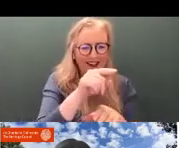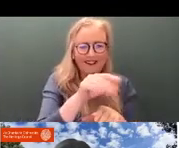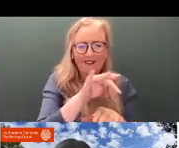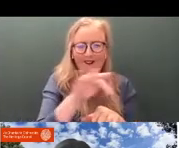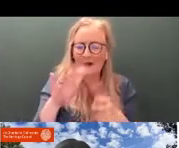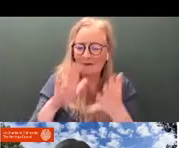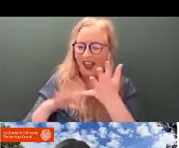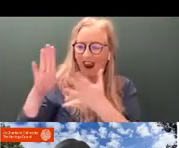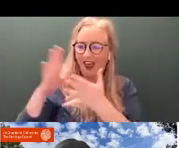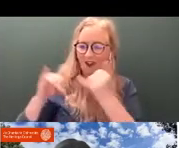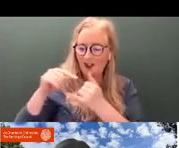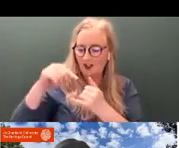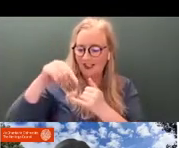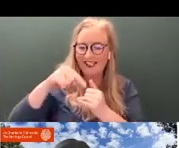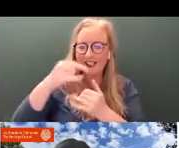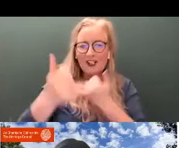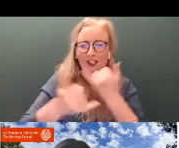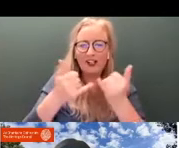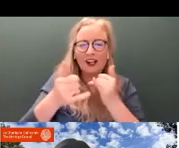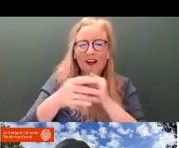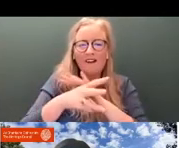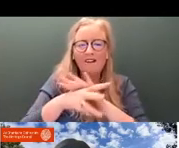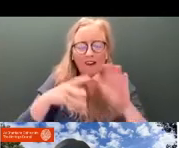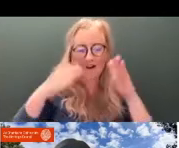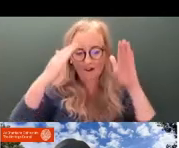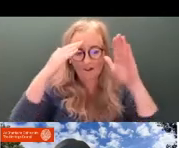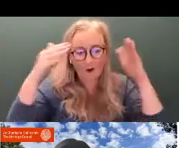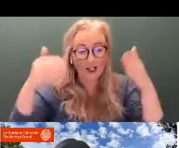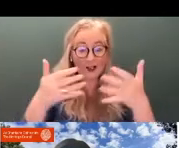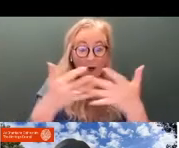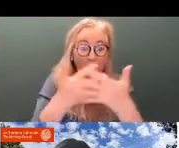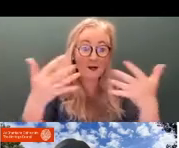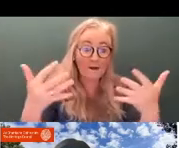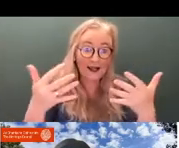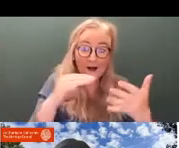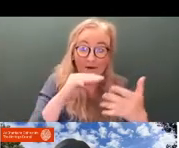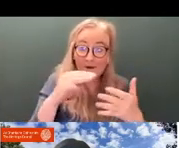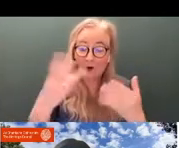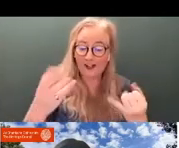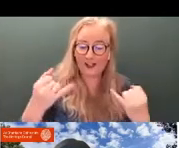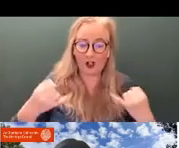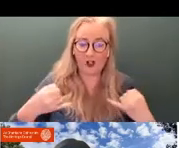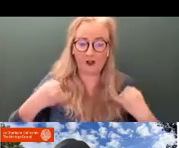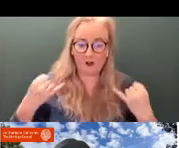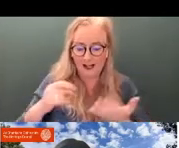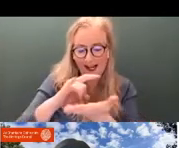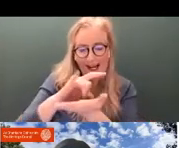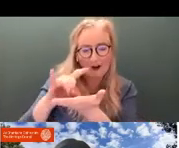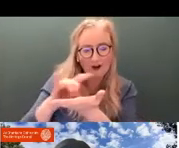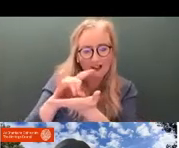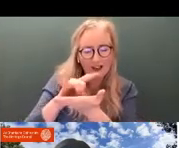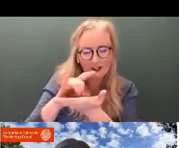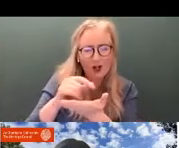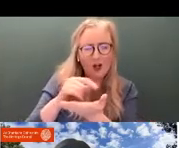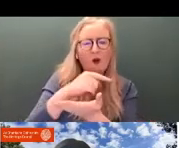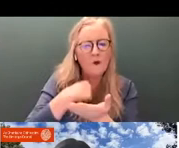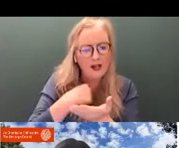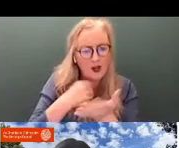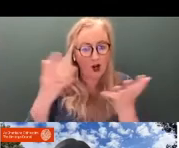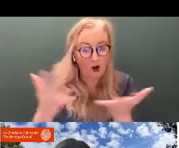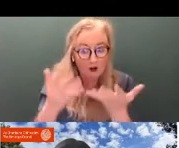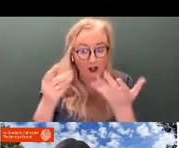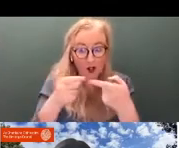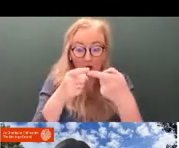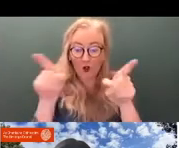This year's focus is on getting as many people as possible to enjoy heritage. And we are encouraging you to